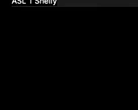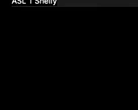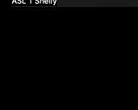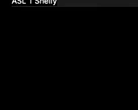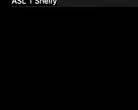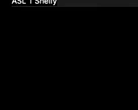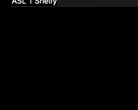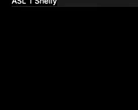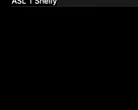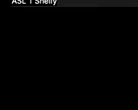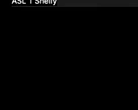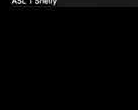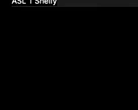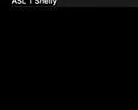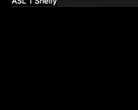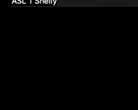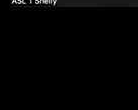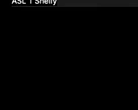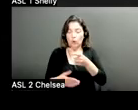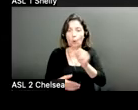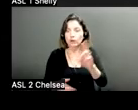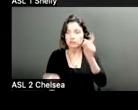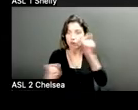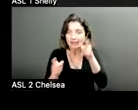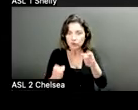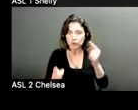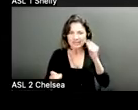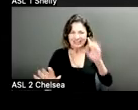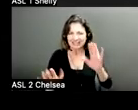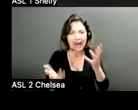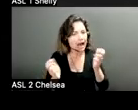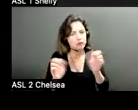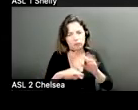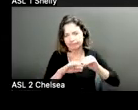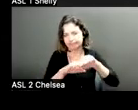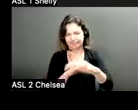ass for you. I don't want to overwhelm you, and I don't want you to feel uncomfortable.